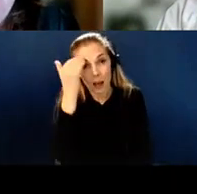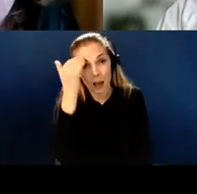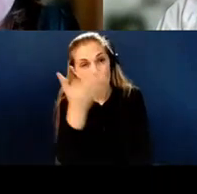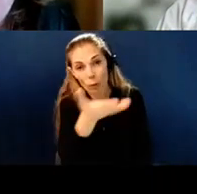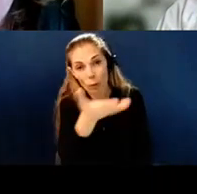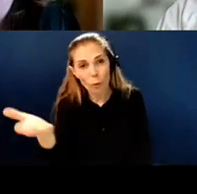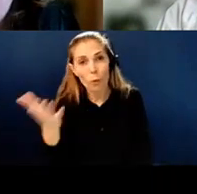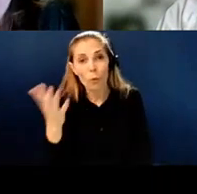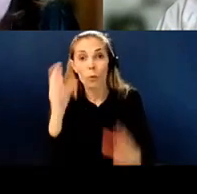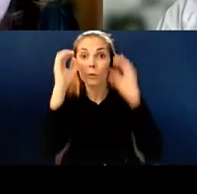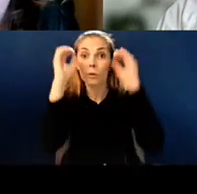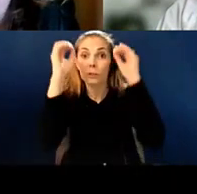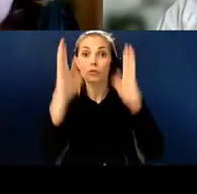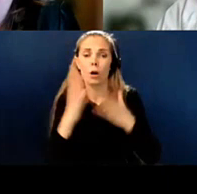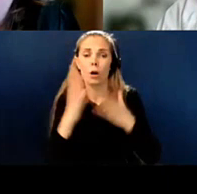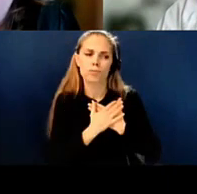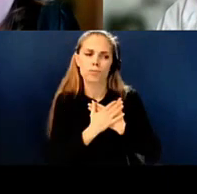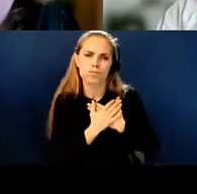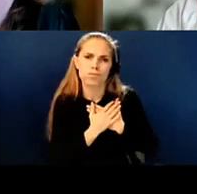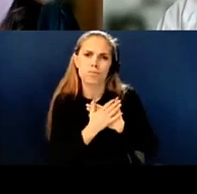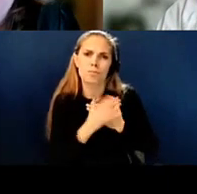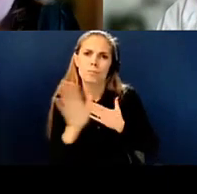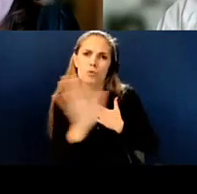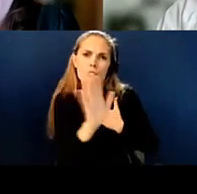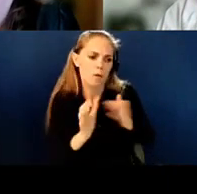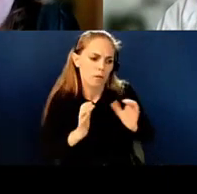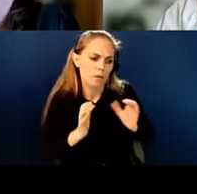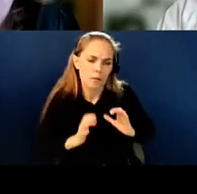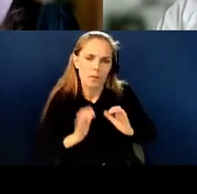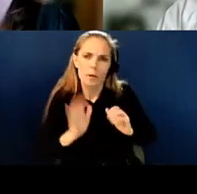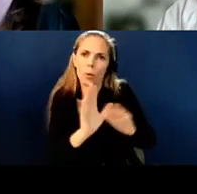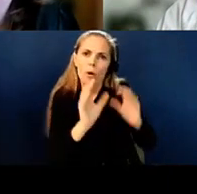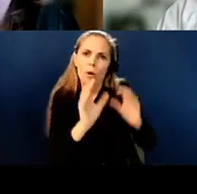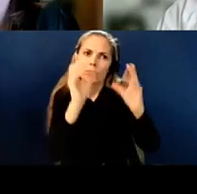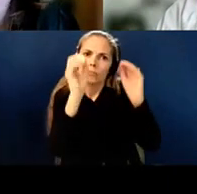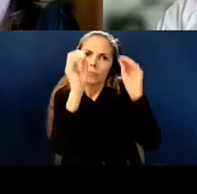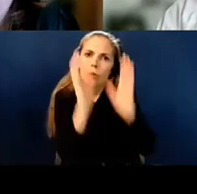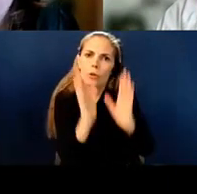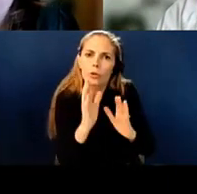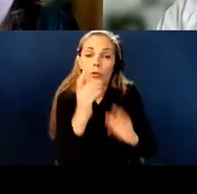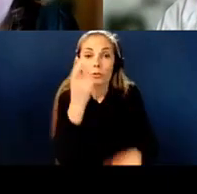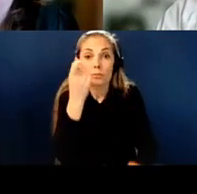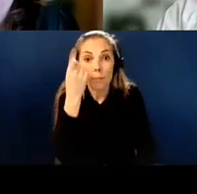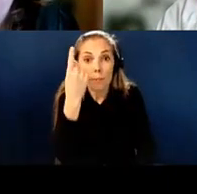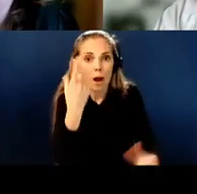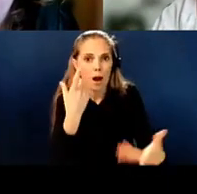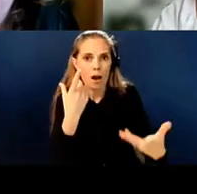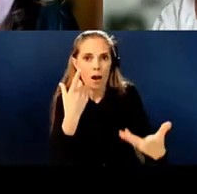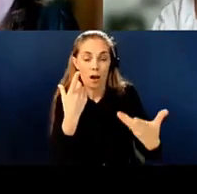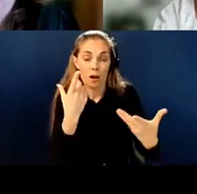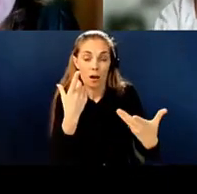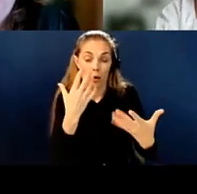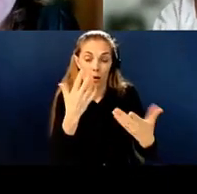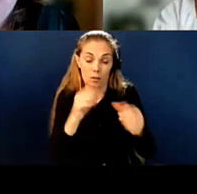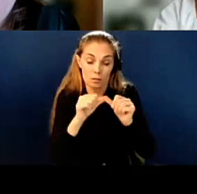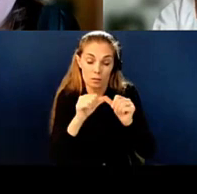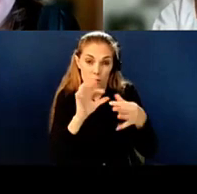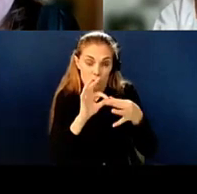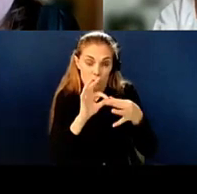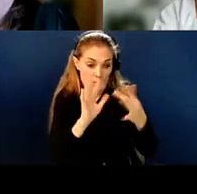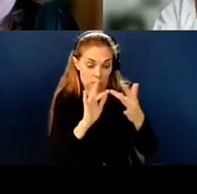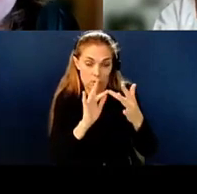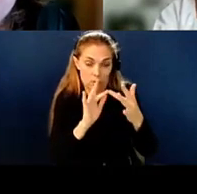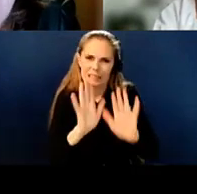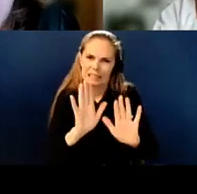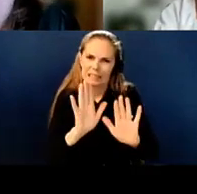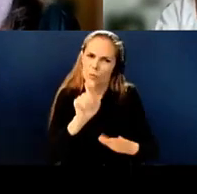clients, but you need to have that division, right? That disconnect from work sometimes. And so that was part of it, trying